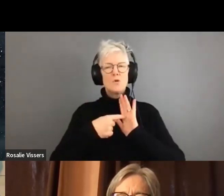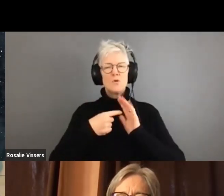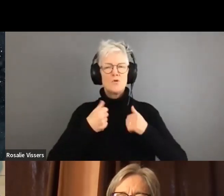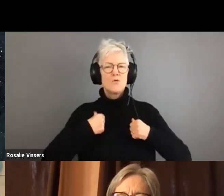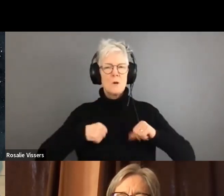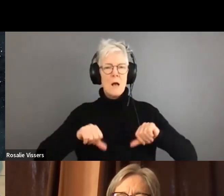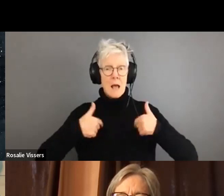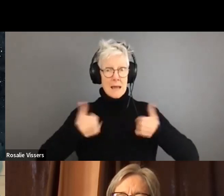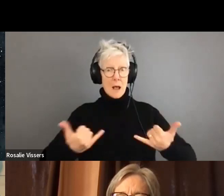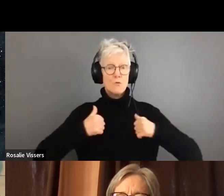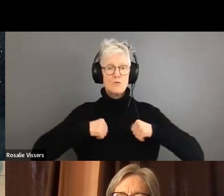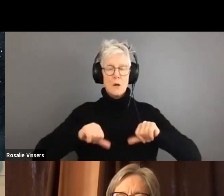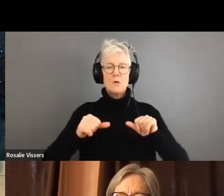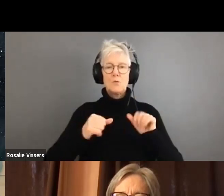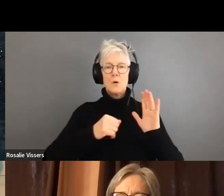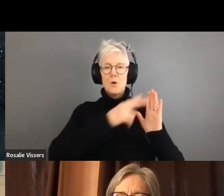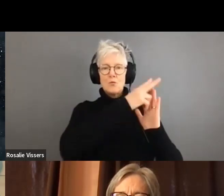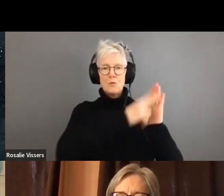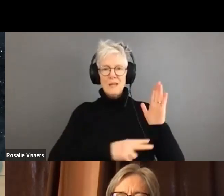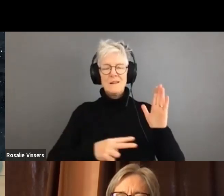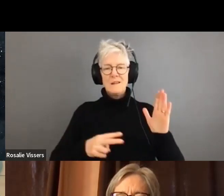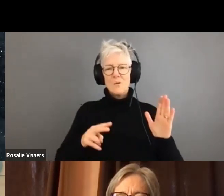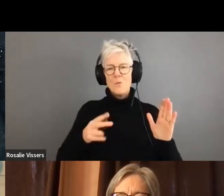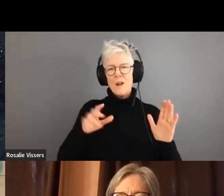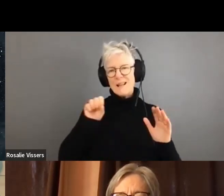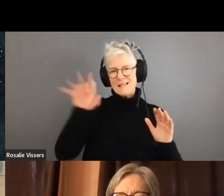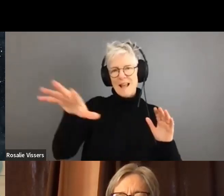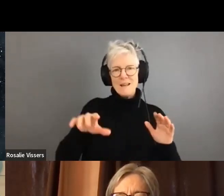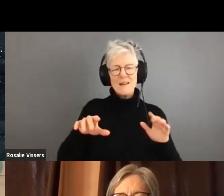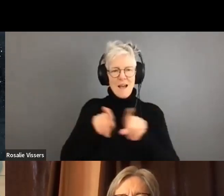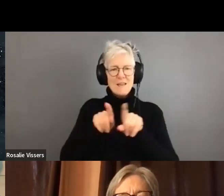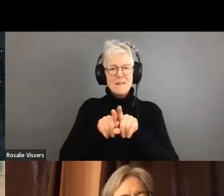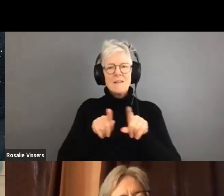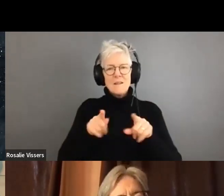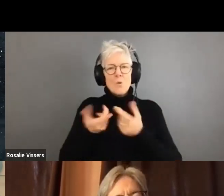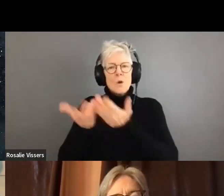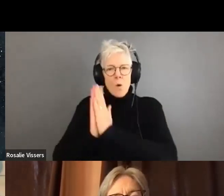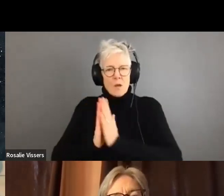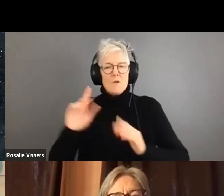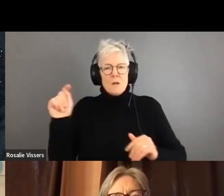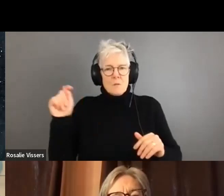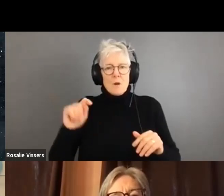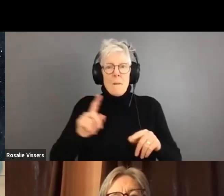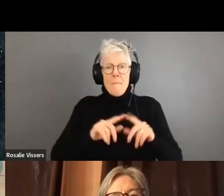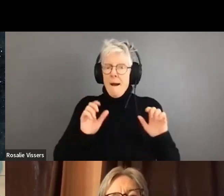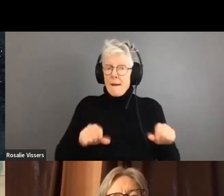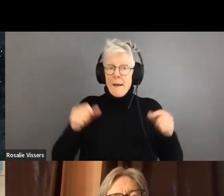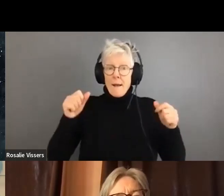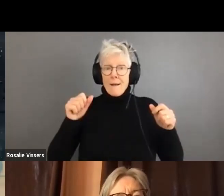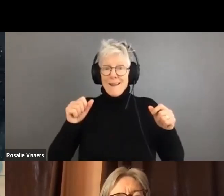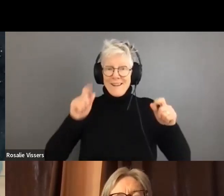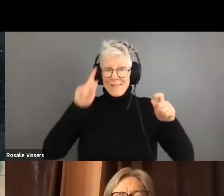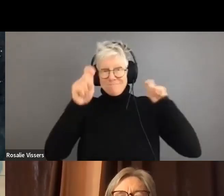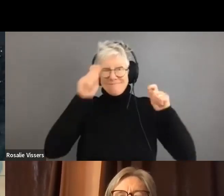can read what I sent out as a testimonial, but I can multi-purpose. So if you have another question, go for it. And